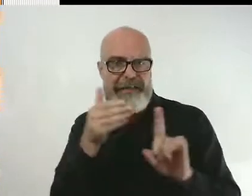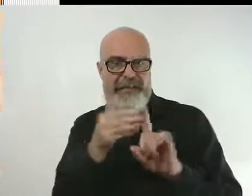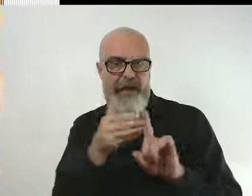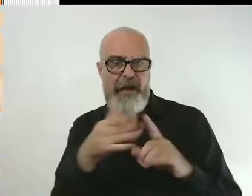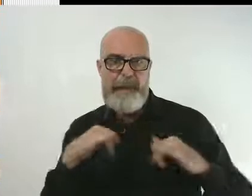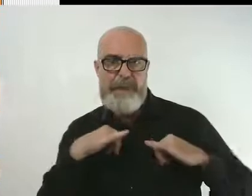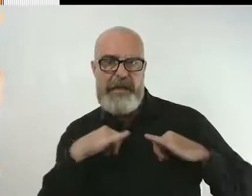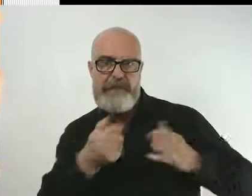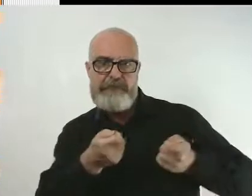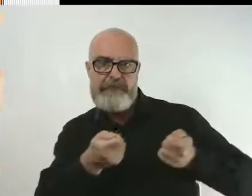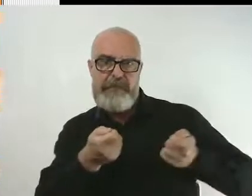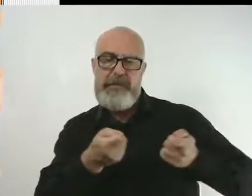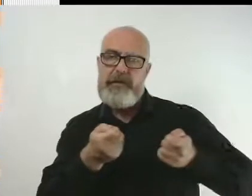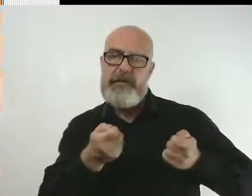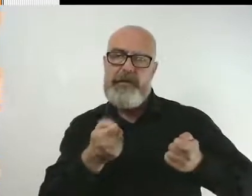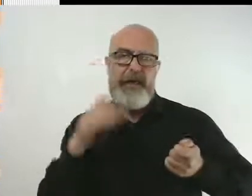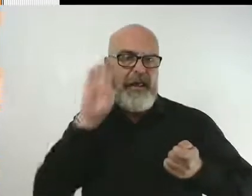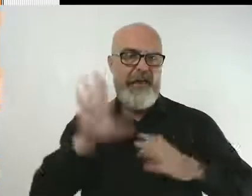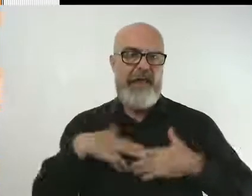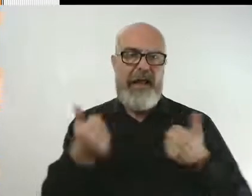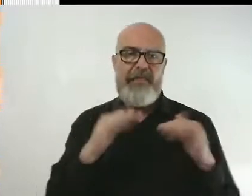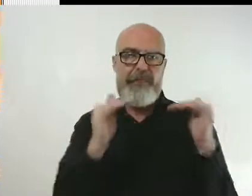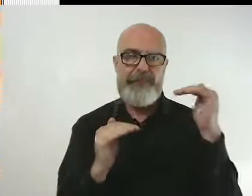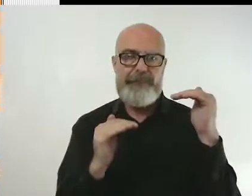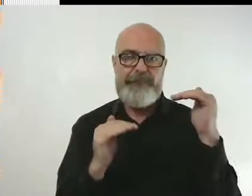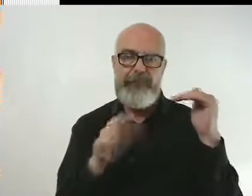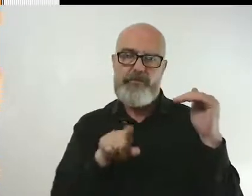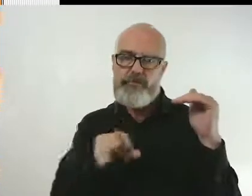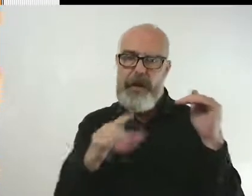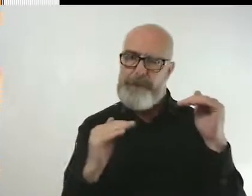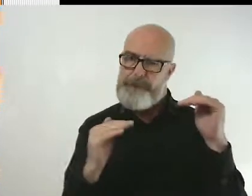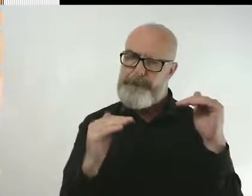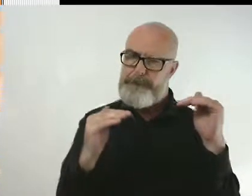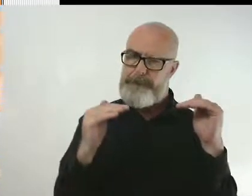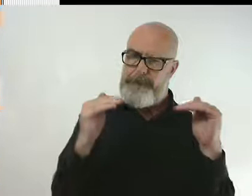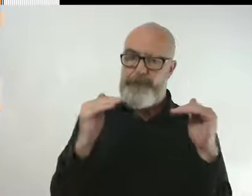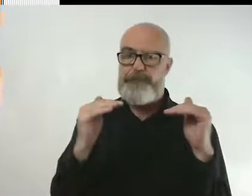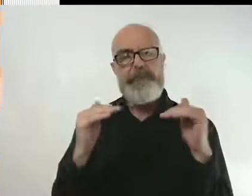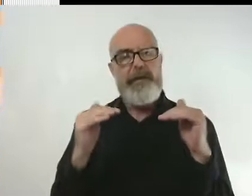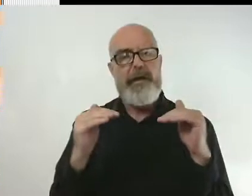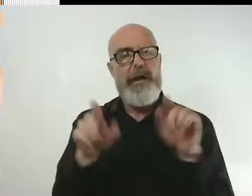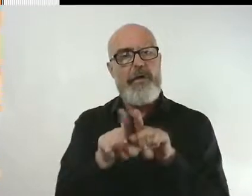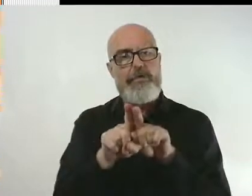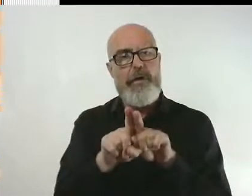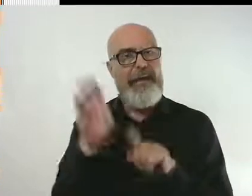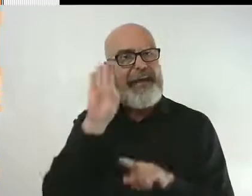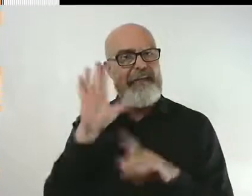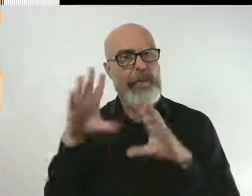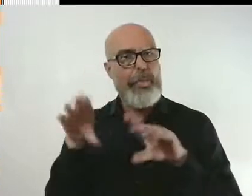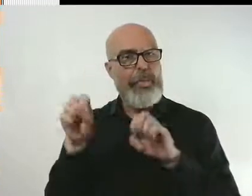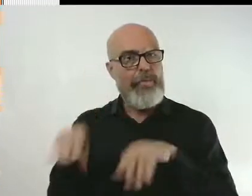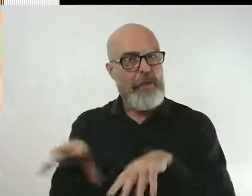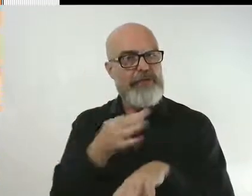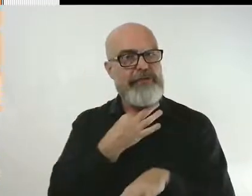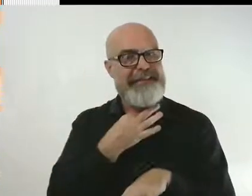prevention, identification, and management of hearing health inequalities and for policy formulation aimed at